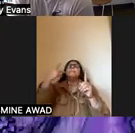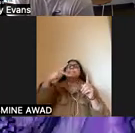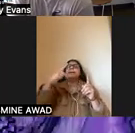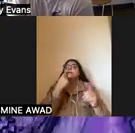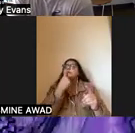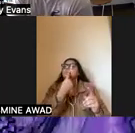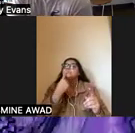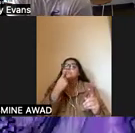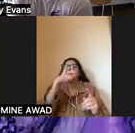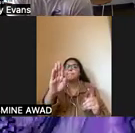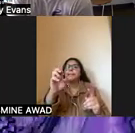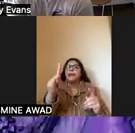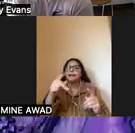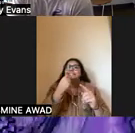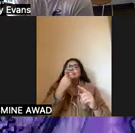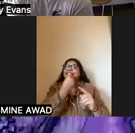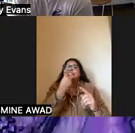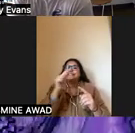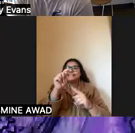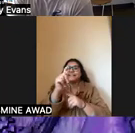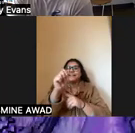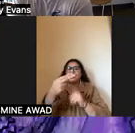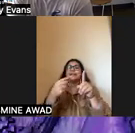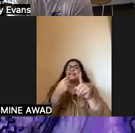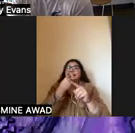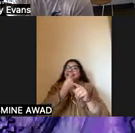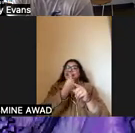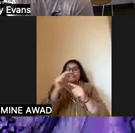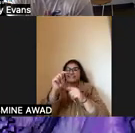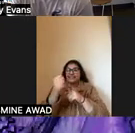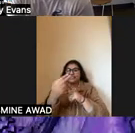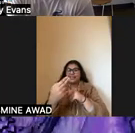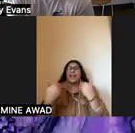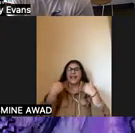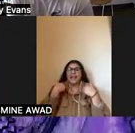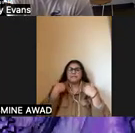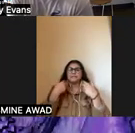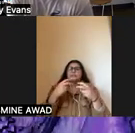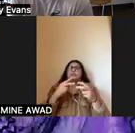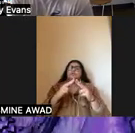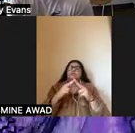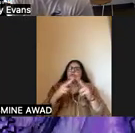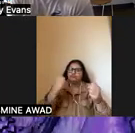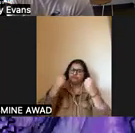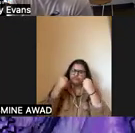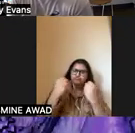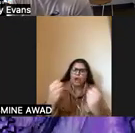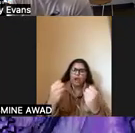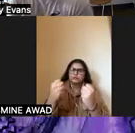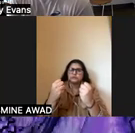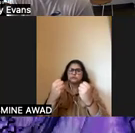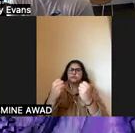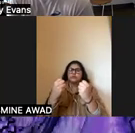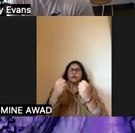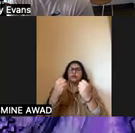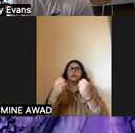are actually the teeth inside the beak. So parrotfish teeth are some of the composed of some of the strongest biomaterials on the planet. So the